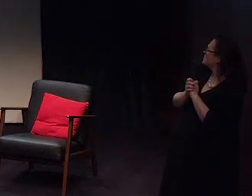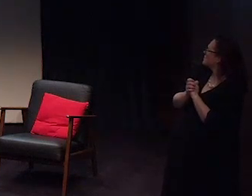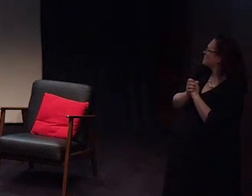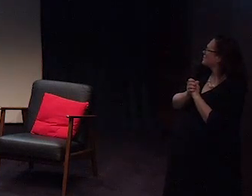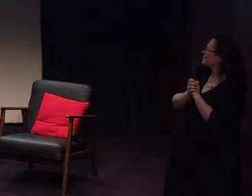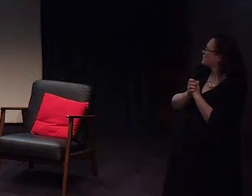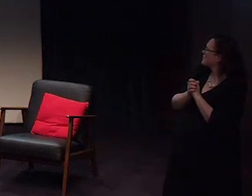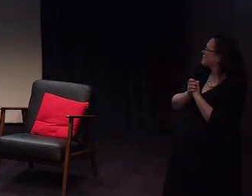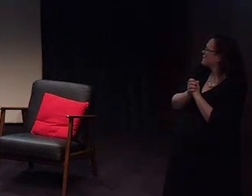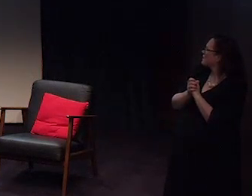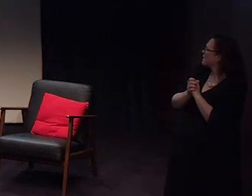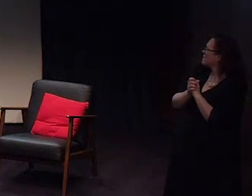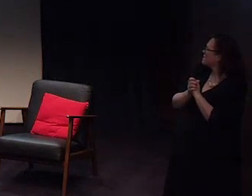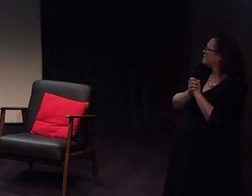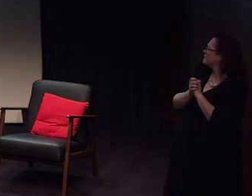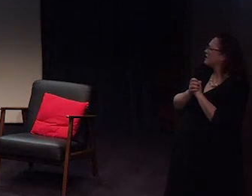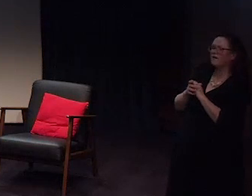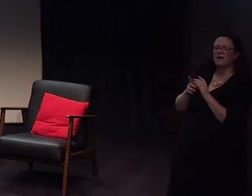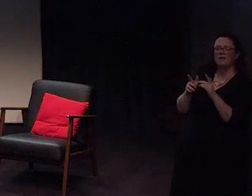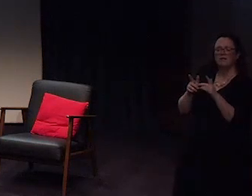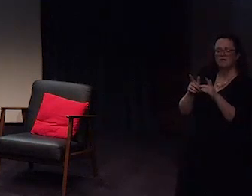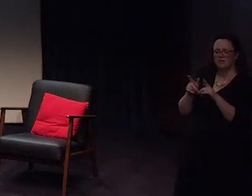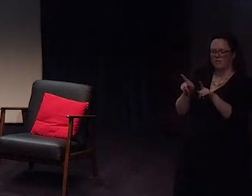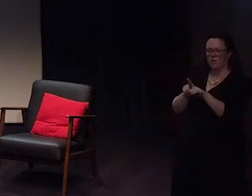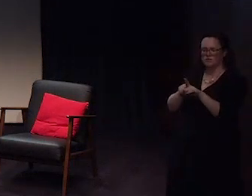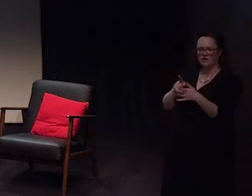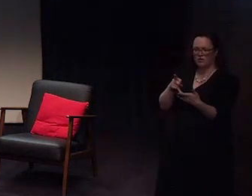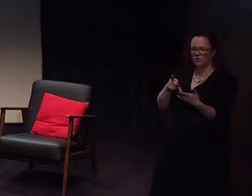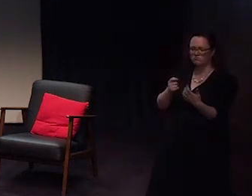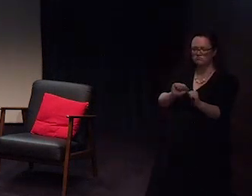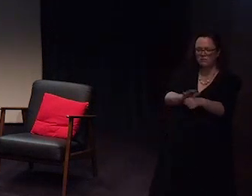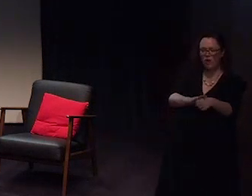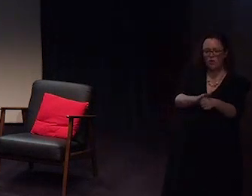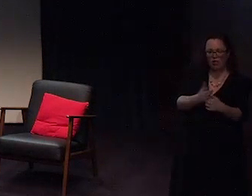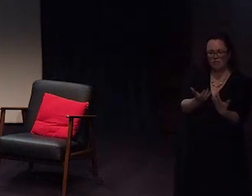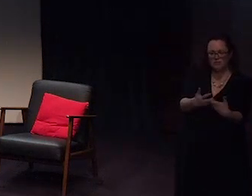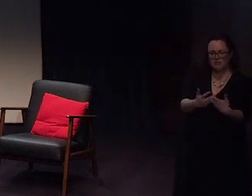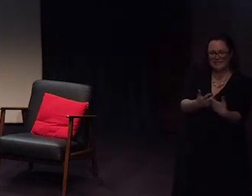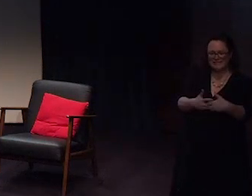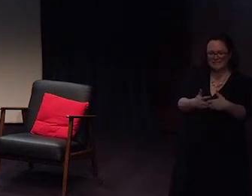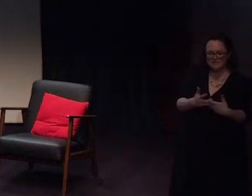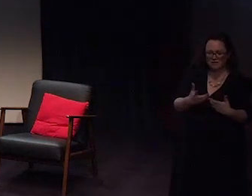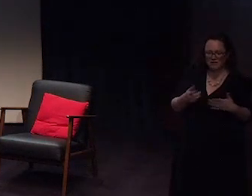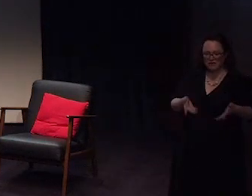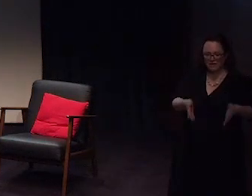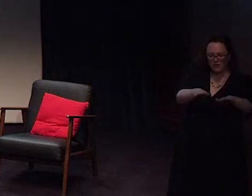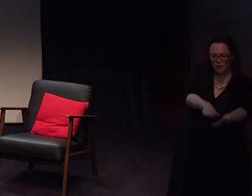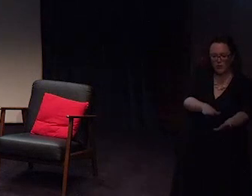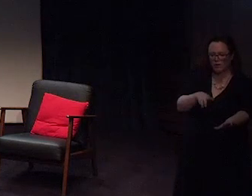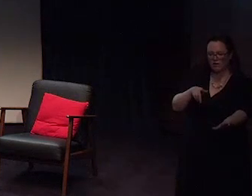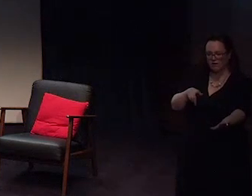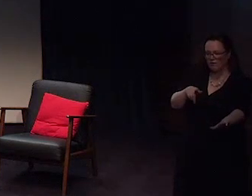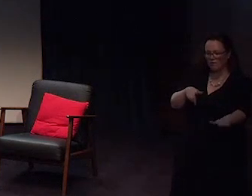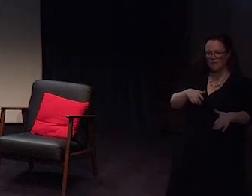remotely measures heart rate and soon blood pressure. The system works by measuring change in pixel